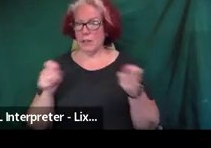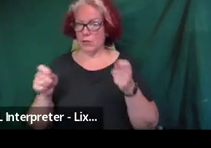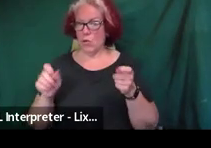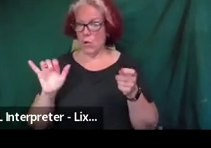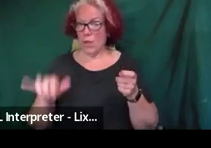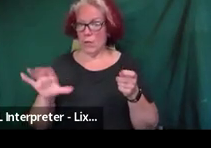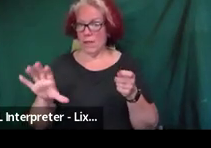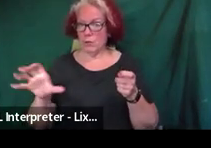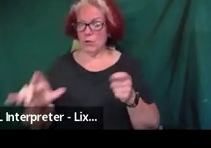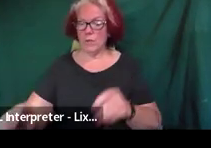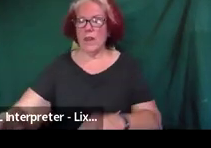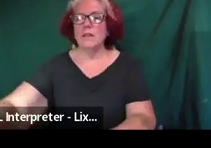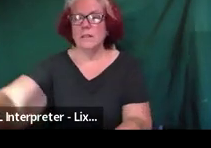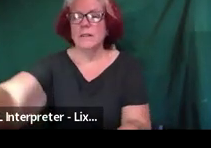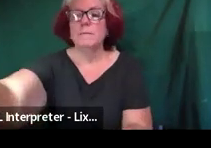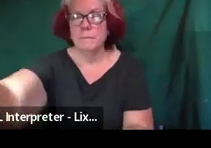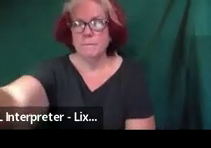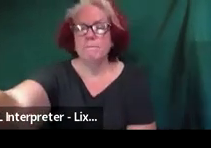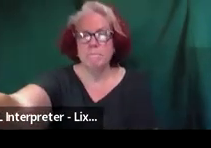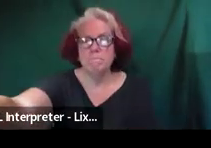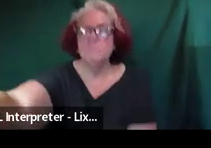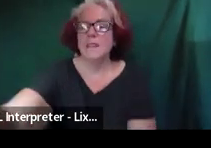be. It's a critical pathway right now.